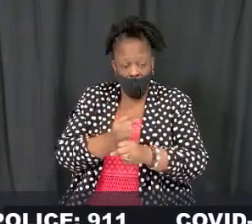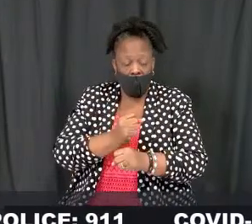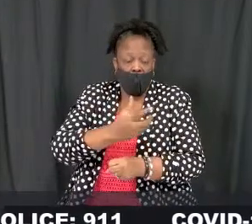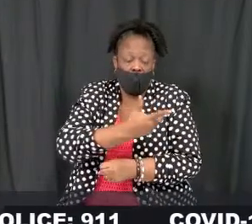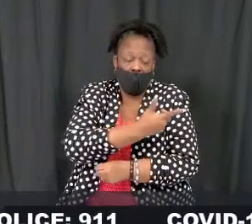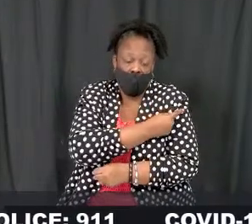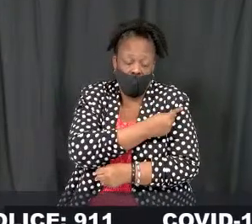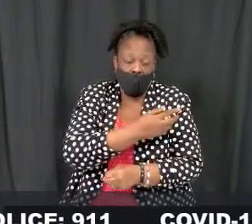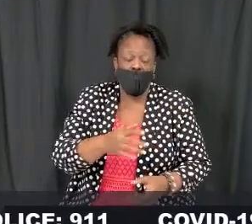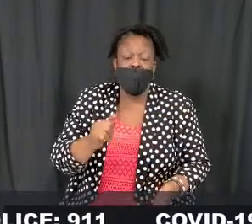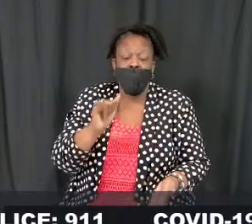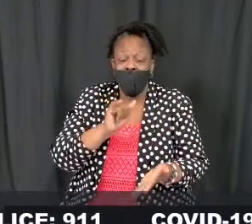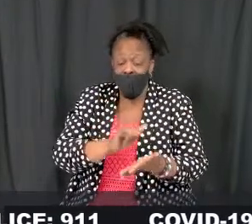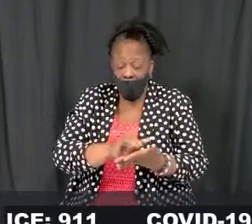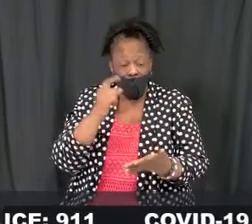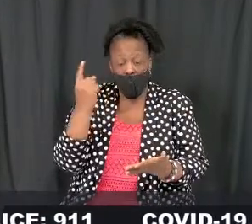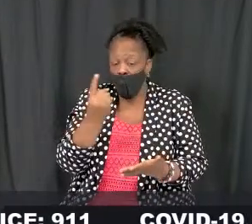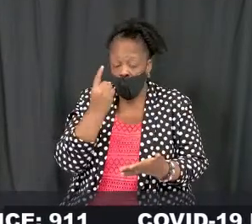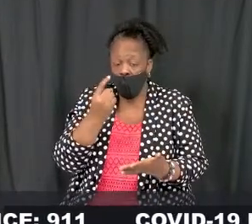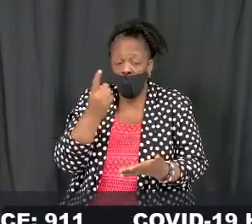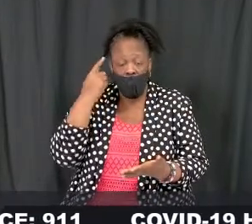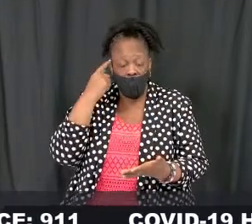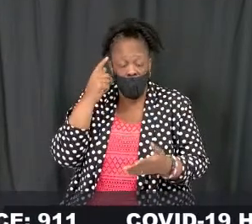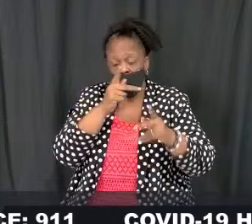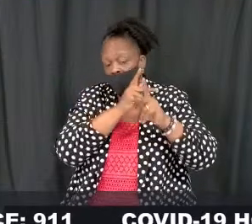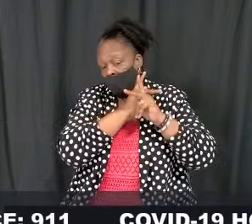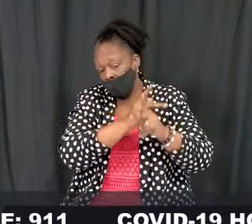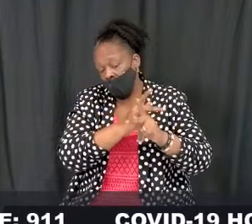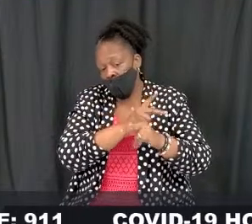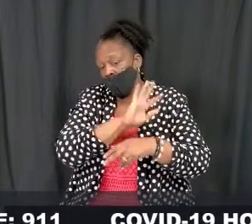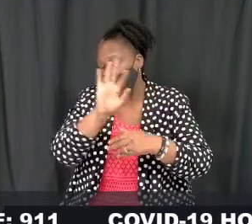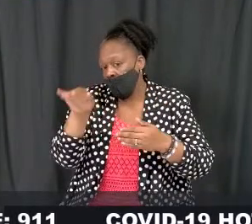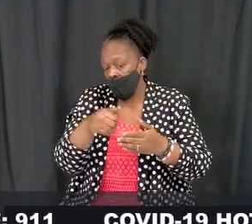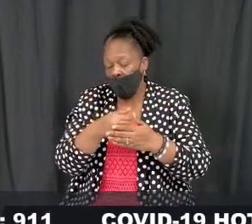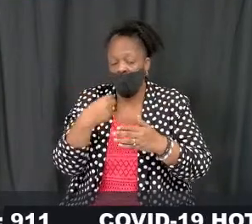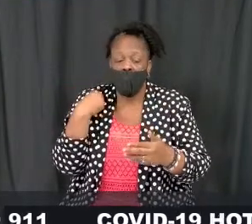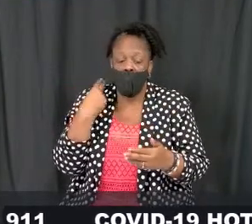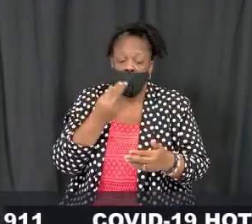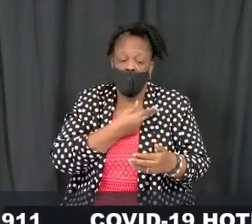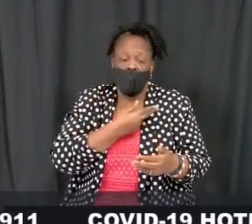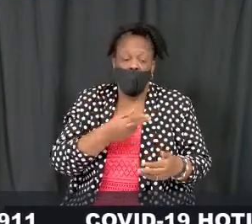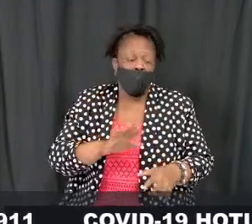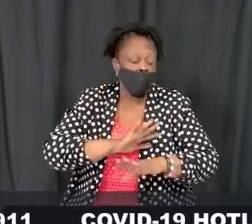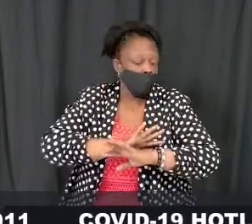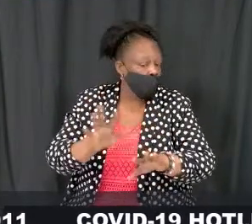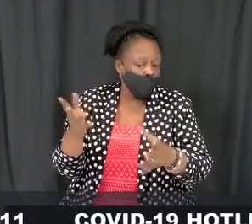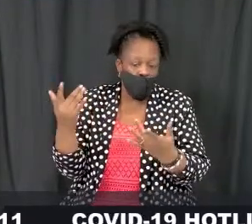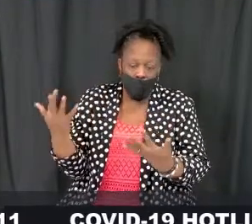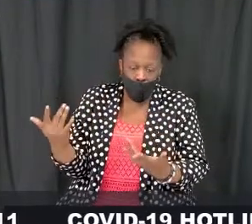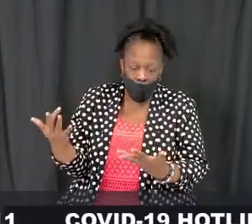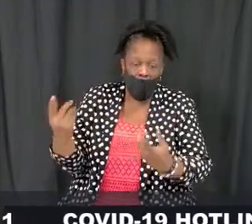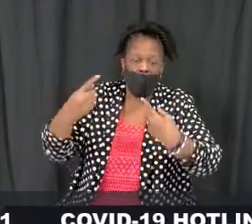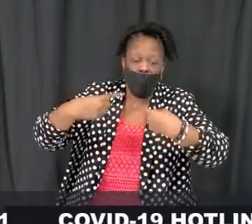virus. And so our only hope is that you do not hesitate and get vaccinated. Thank you.